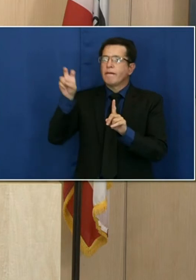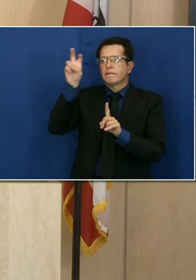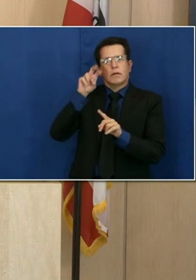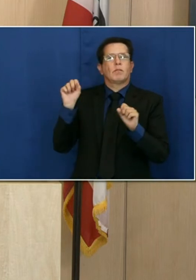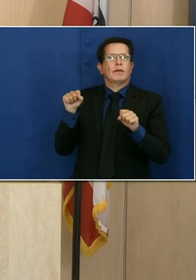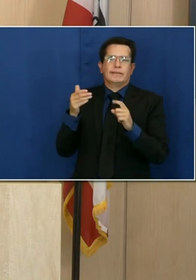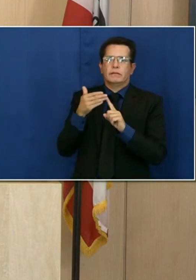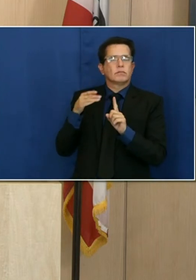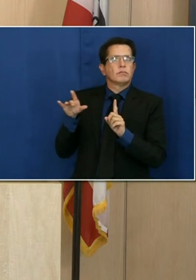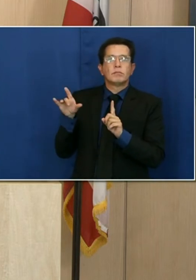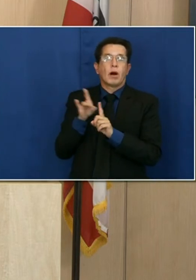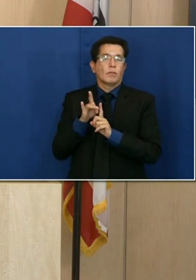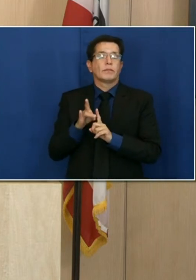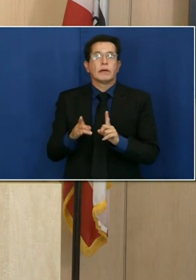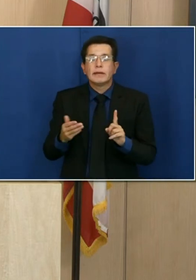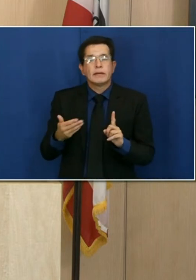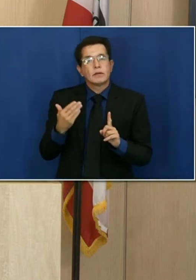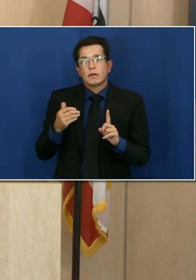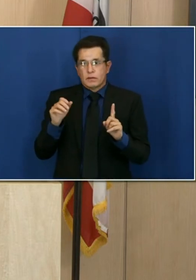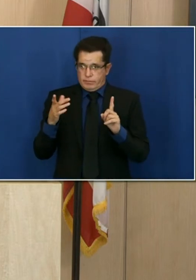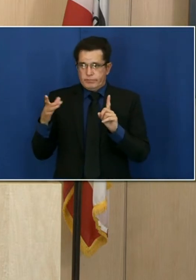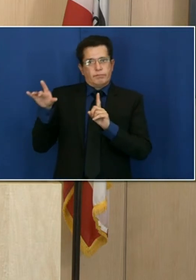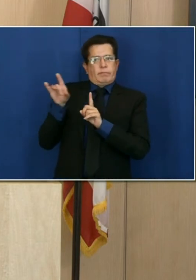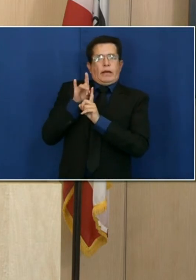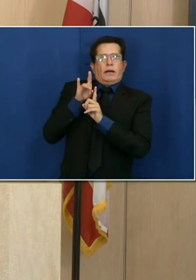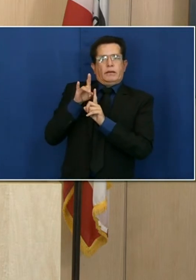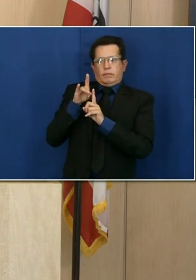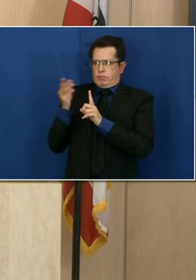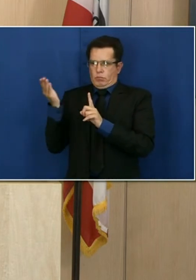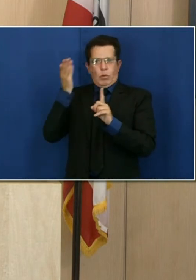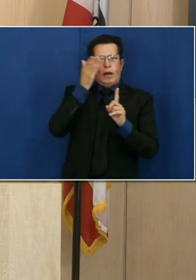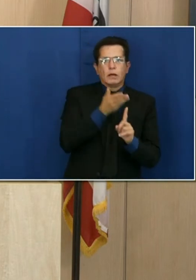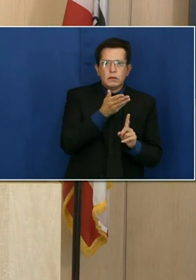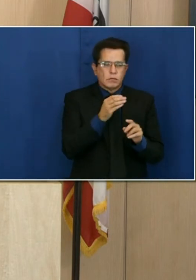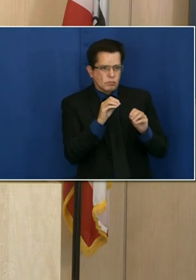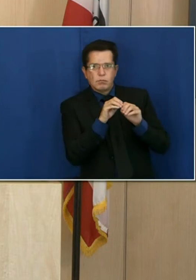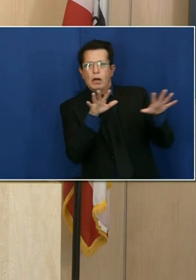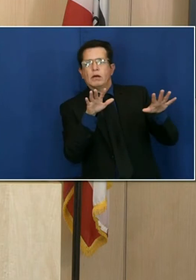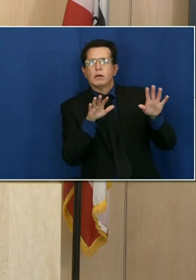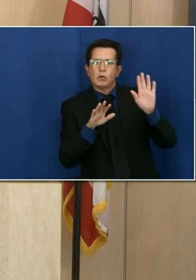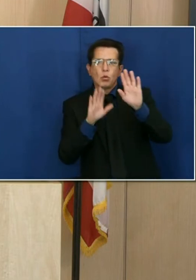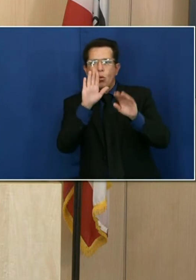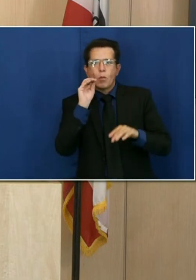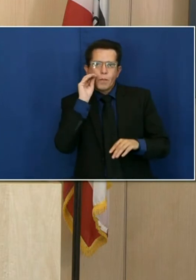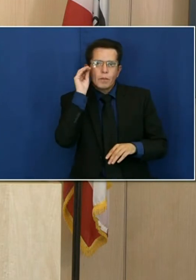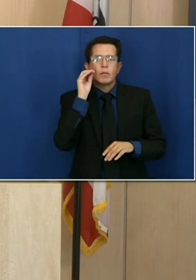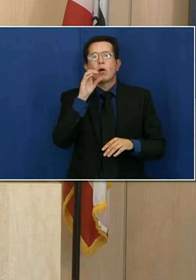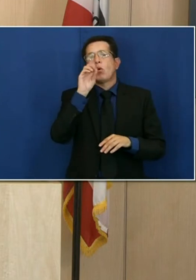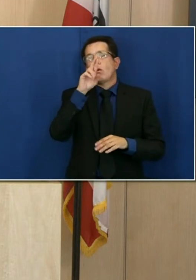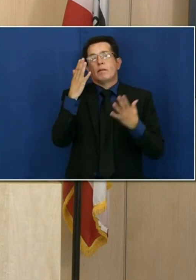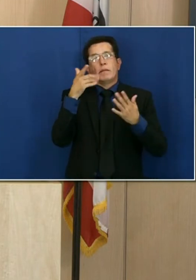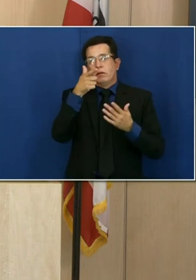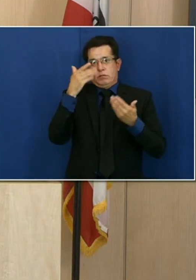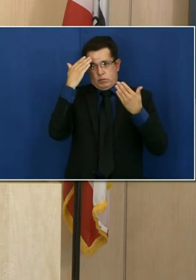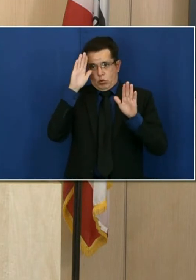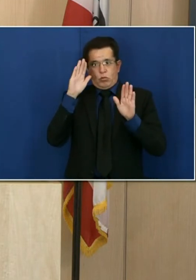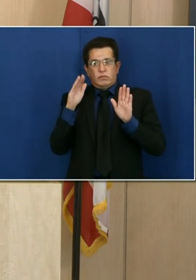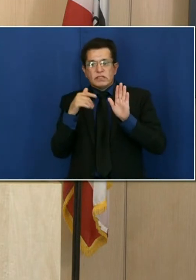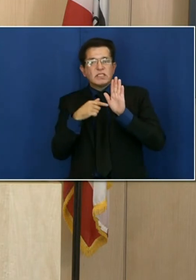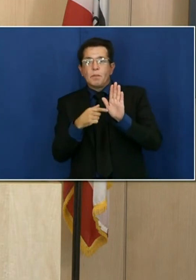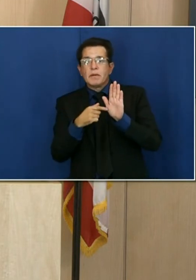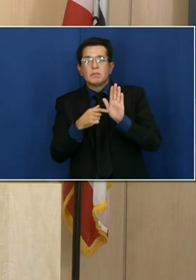opportunity to pick up the virus and bring it back, or if you might be asymptomatic and